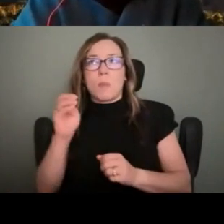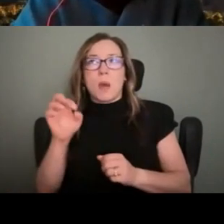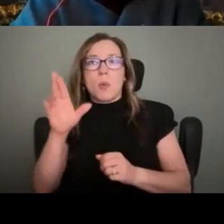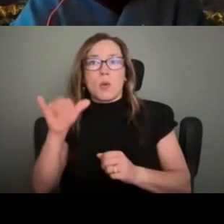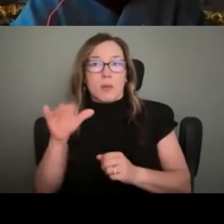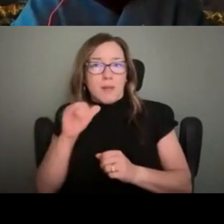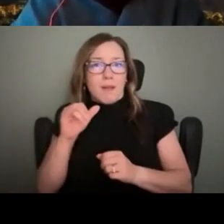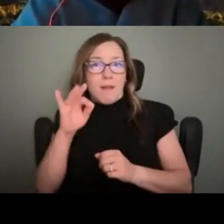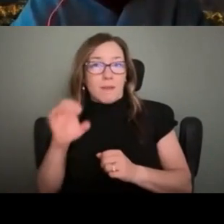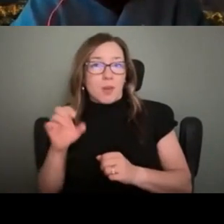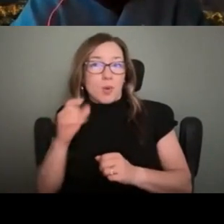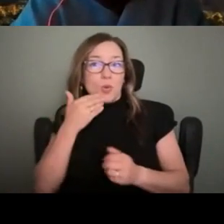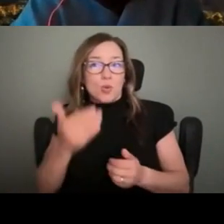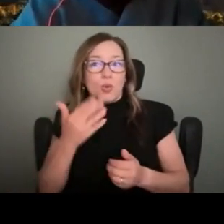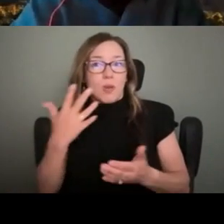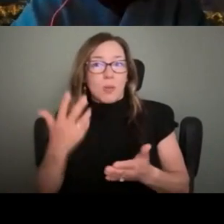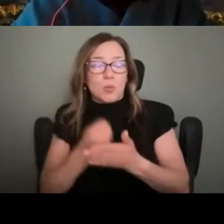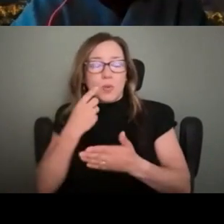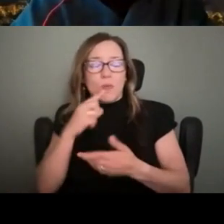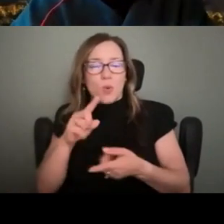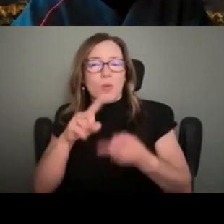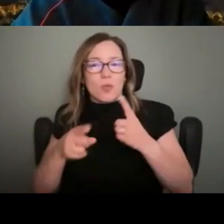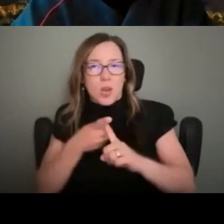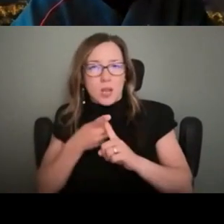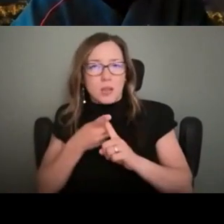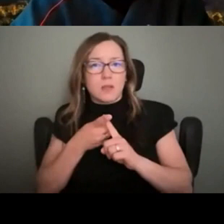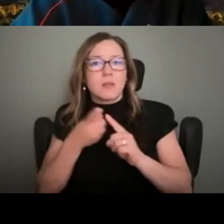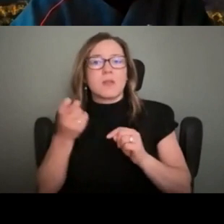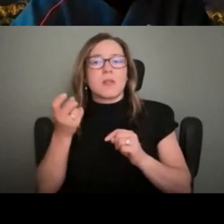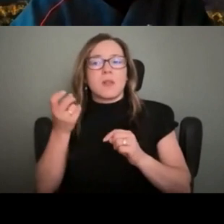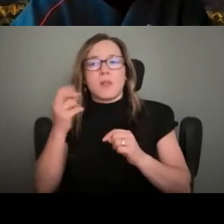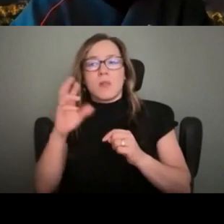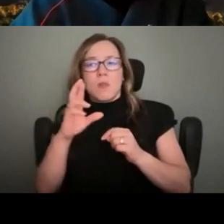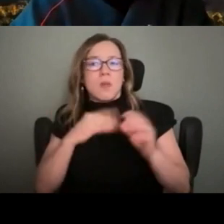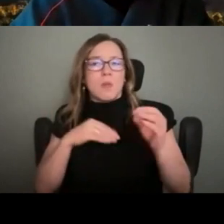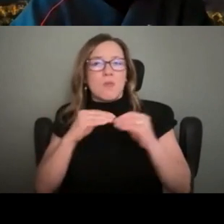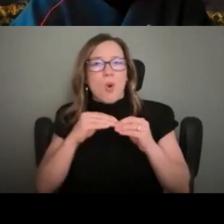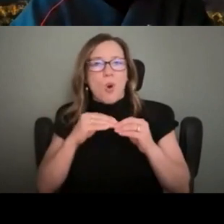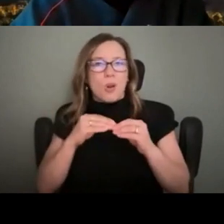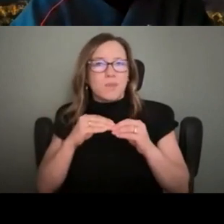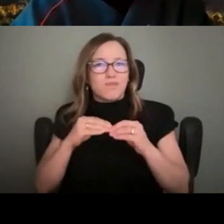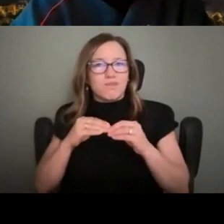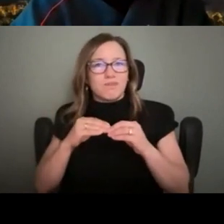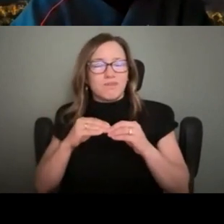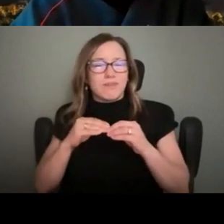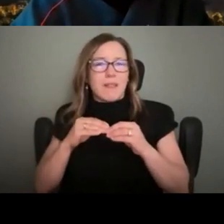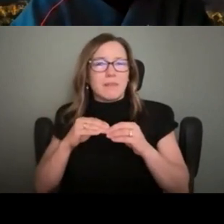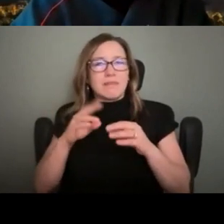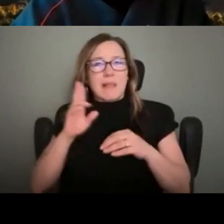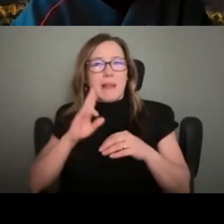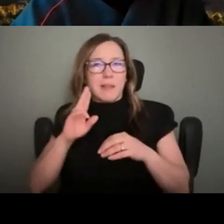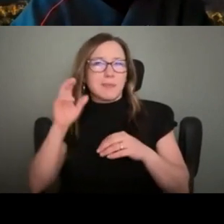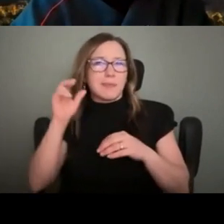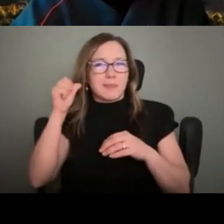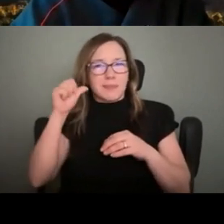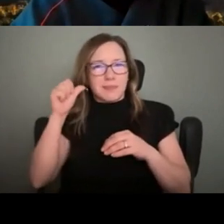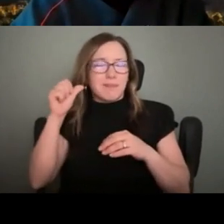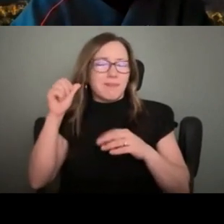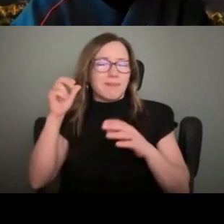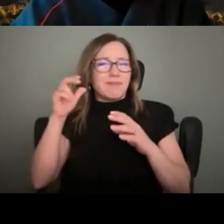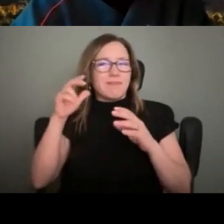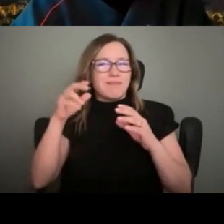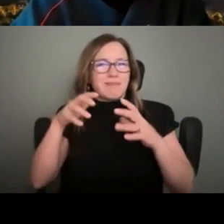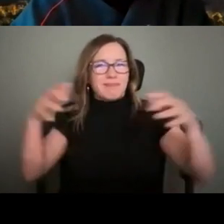great opportunity for friends or more distant relatives, people in that sort of outer circle,